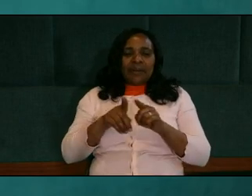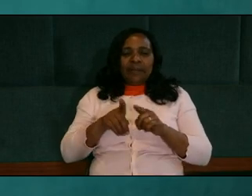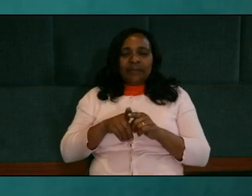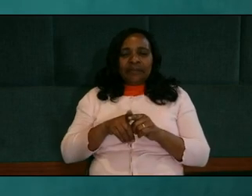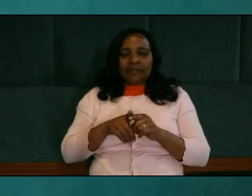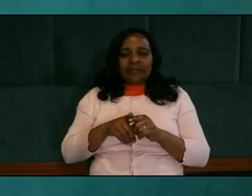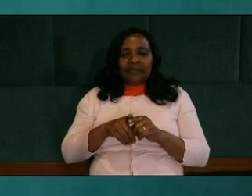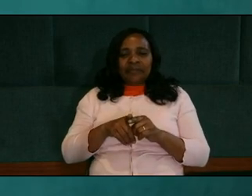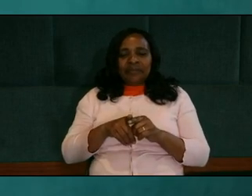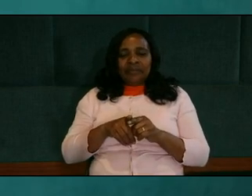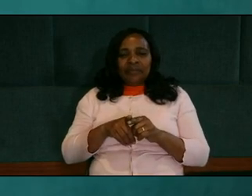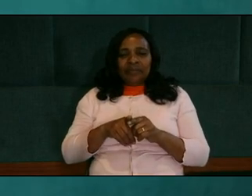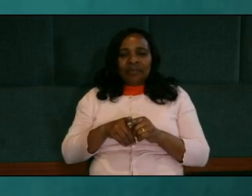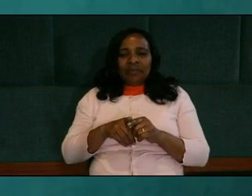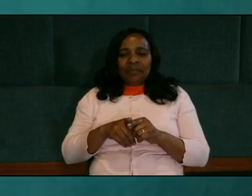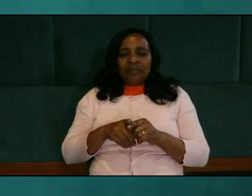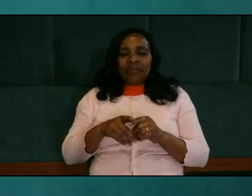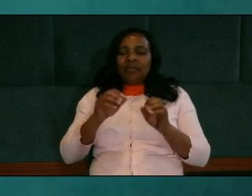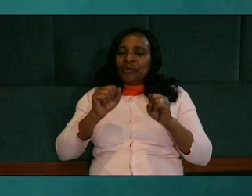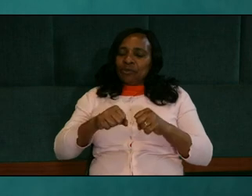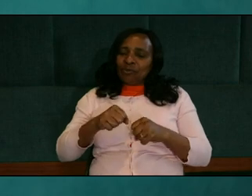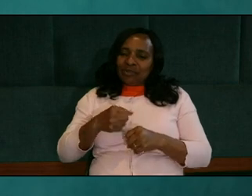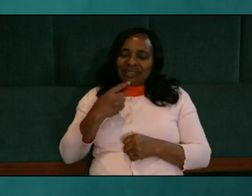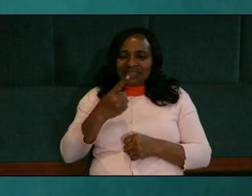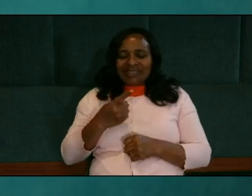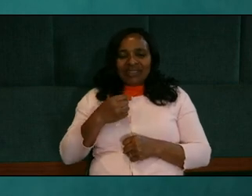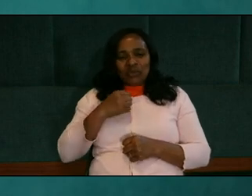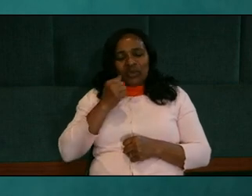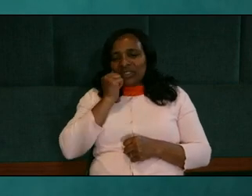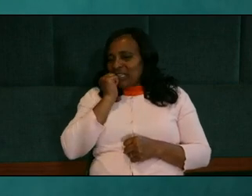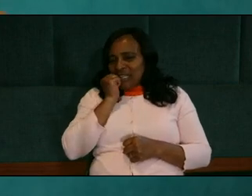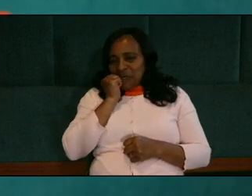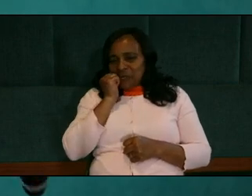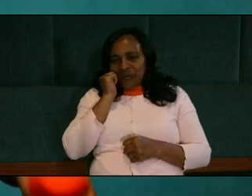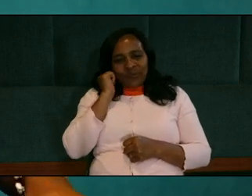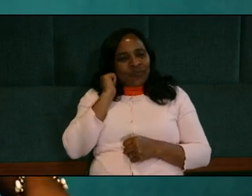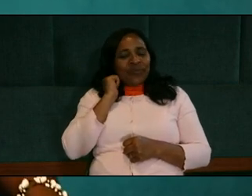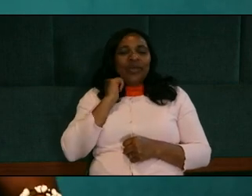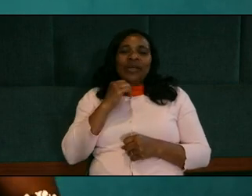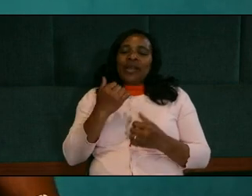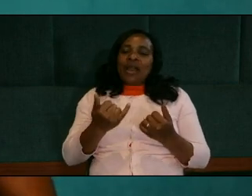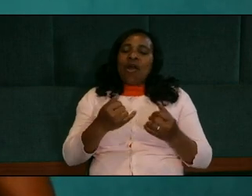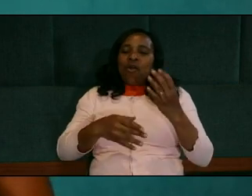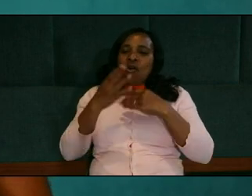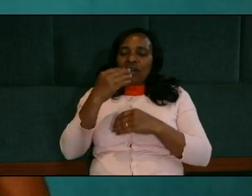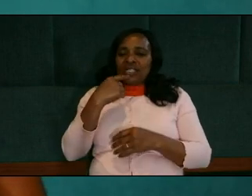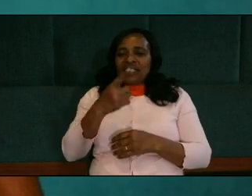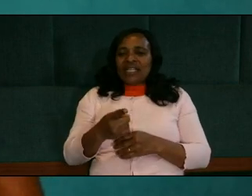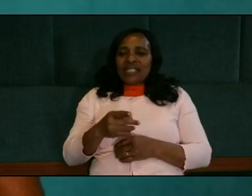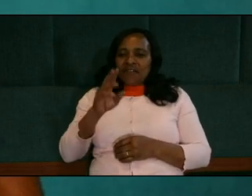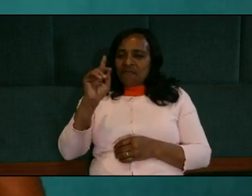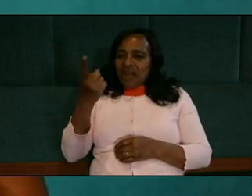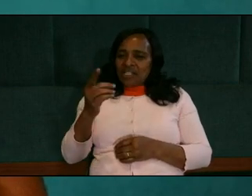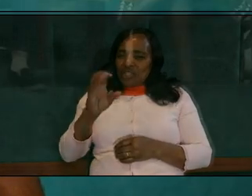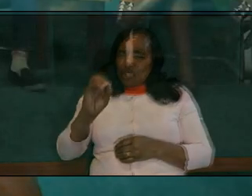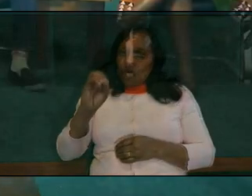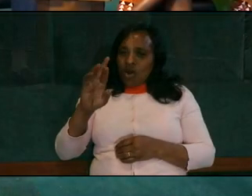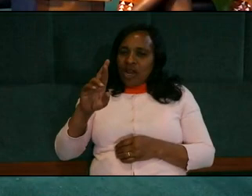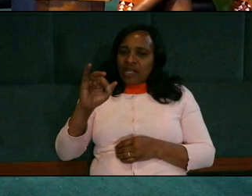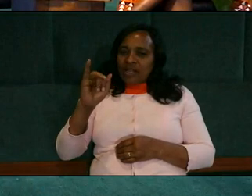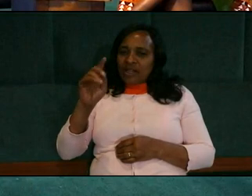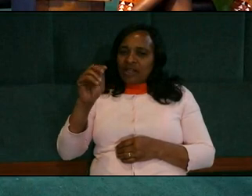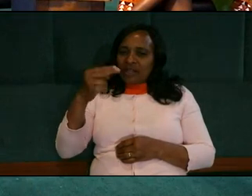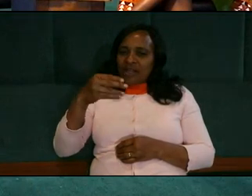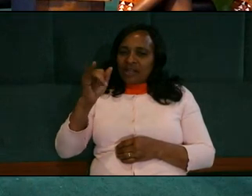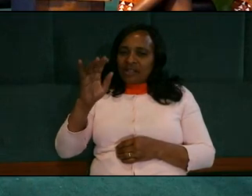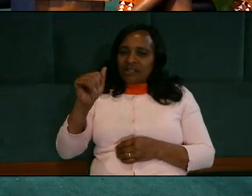I think it's sad. It's really, really sad. Mm. God says in the book of 1 Corinthians that he has chosen